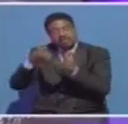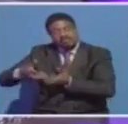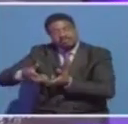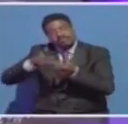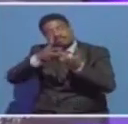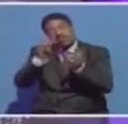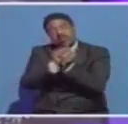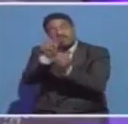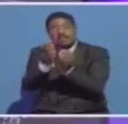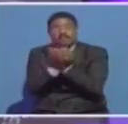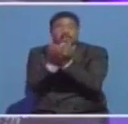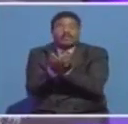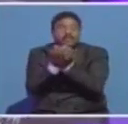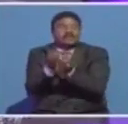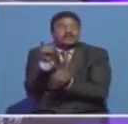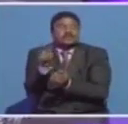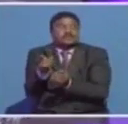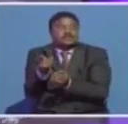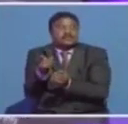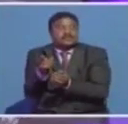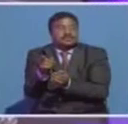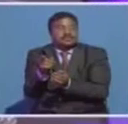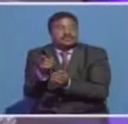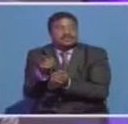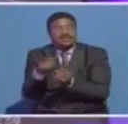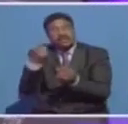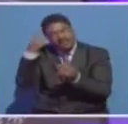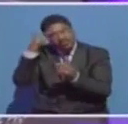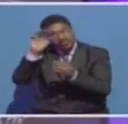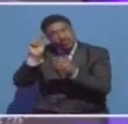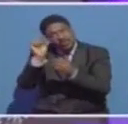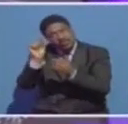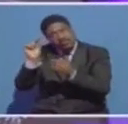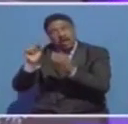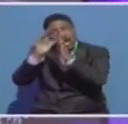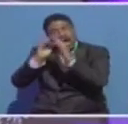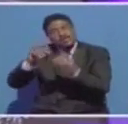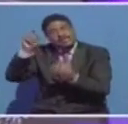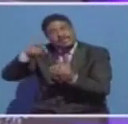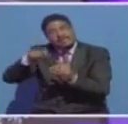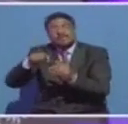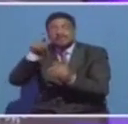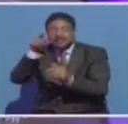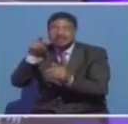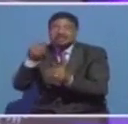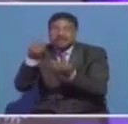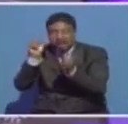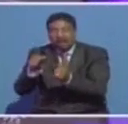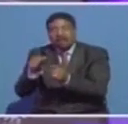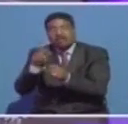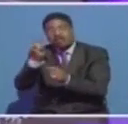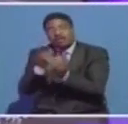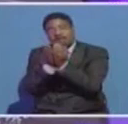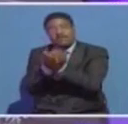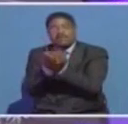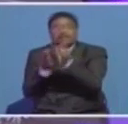carry furniture, they need to carry small things, household requirements. And they can't do that on a banana boat. So I know that the